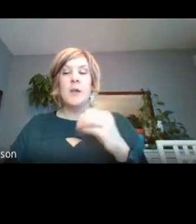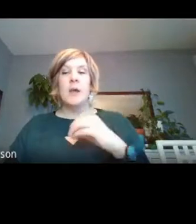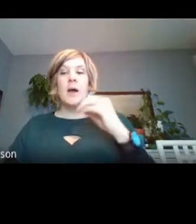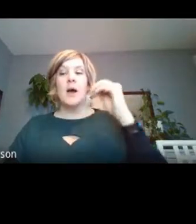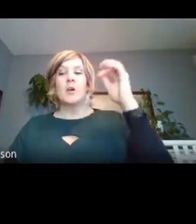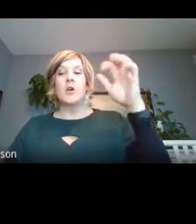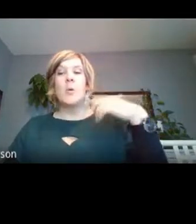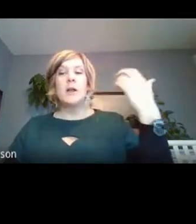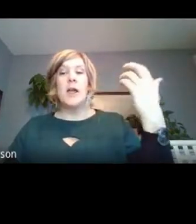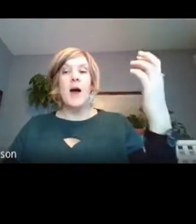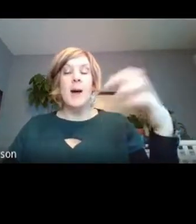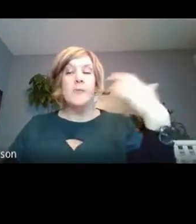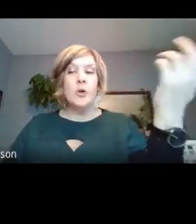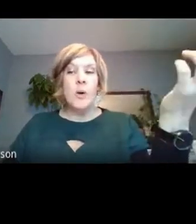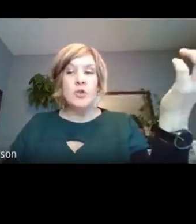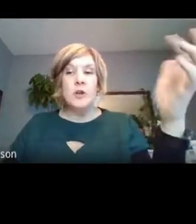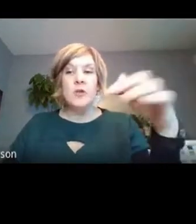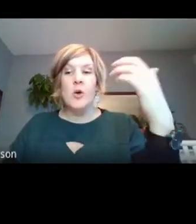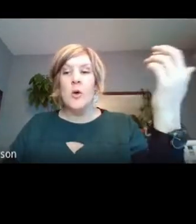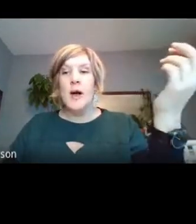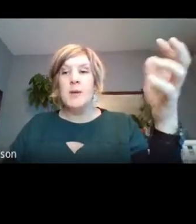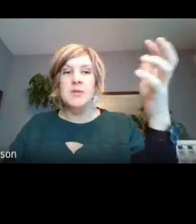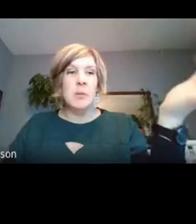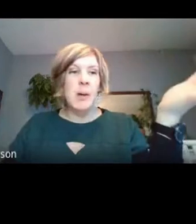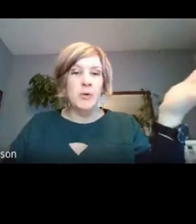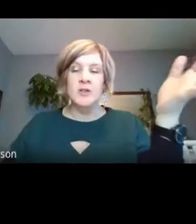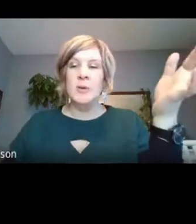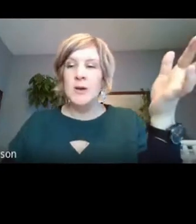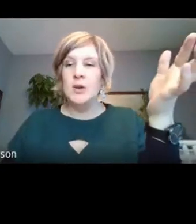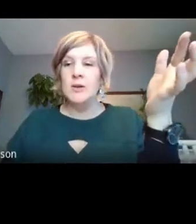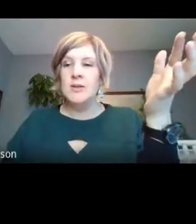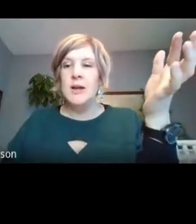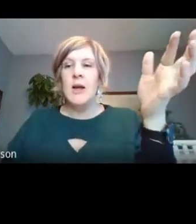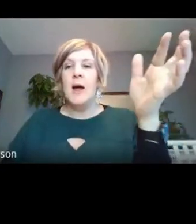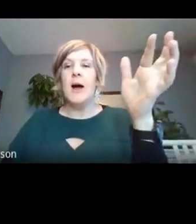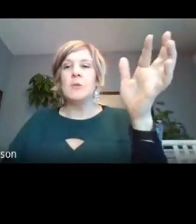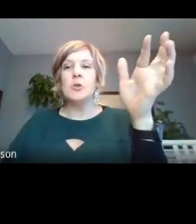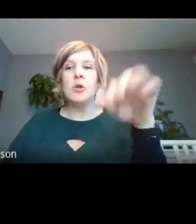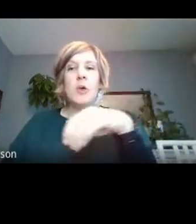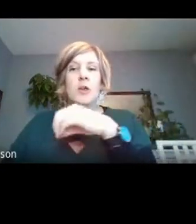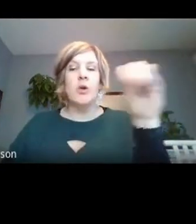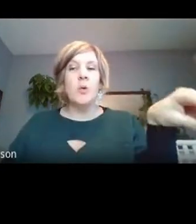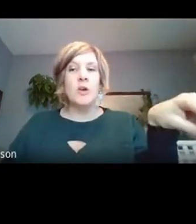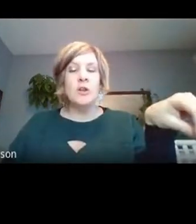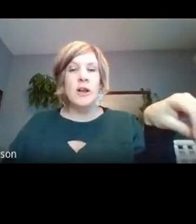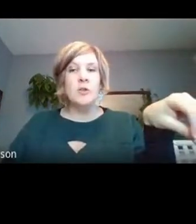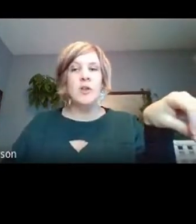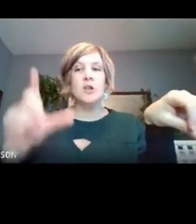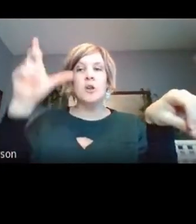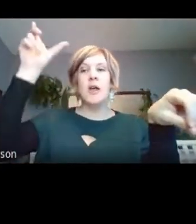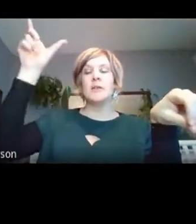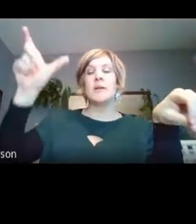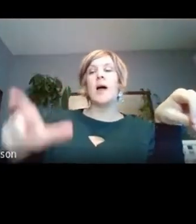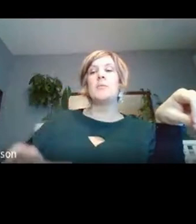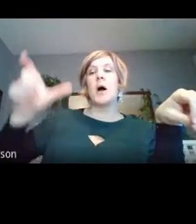um uh go in and upvote a question so uh maybe some of my participants out there listening um you can locate your own question and answer